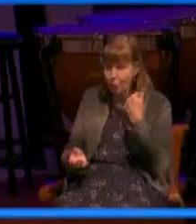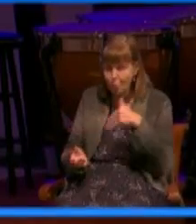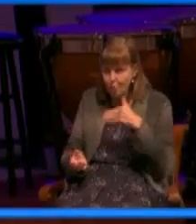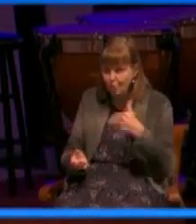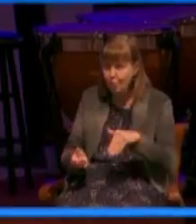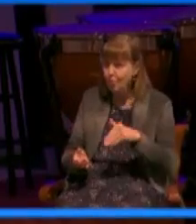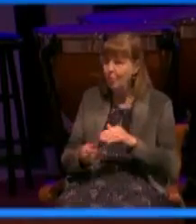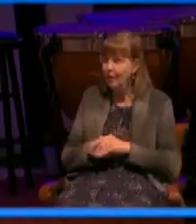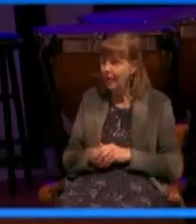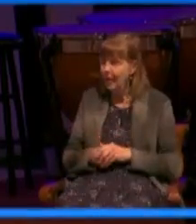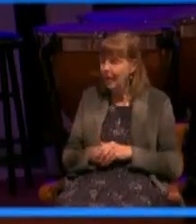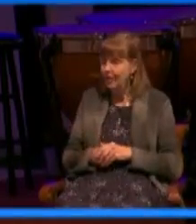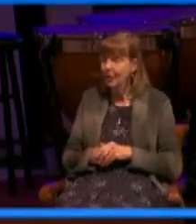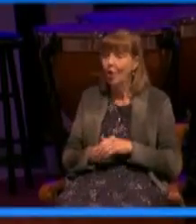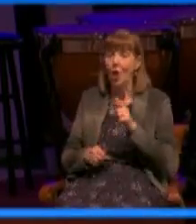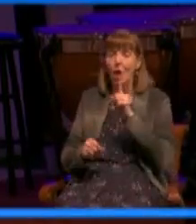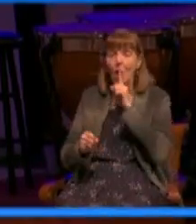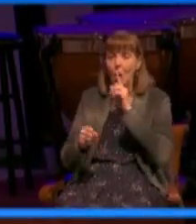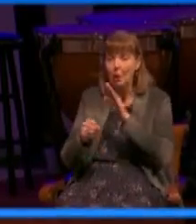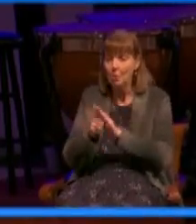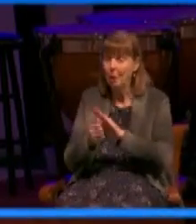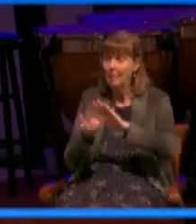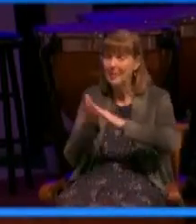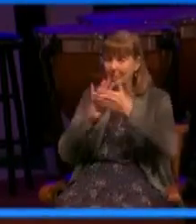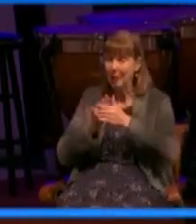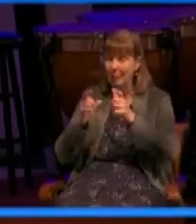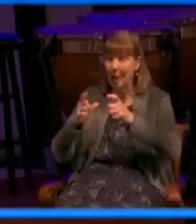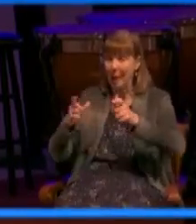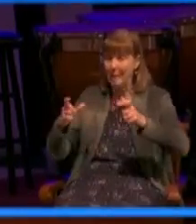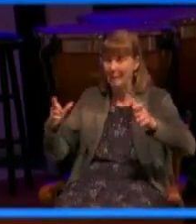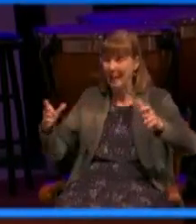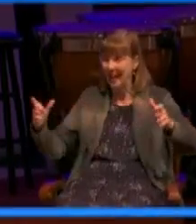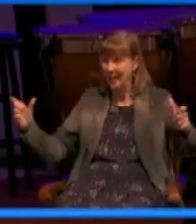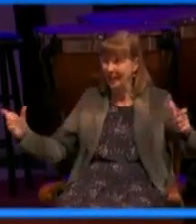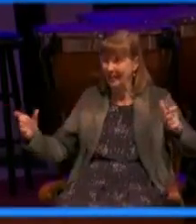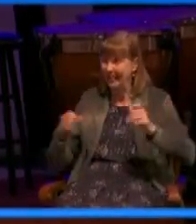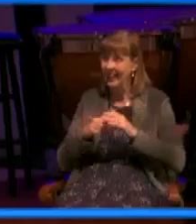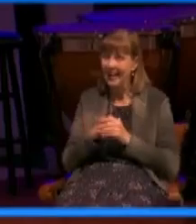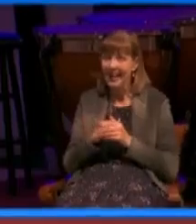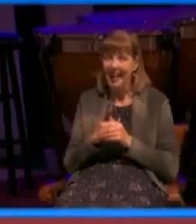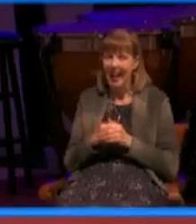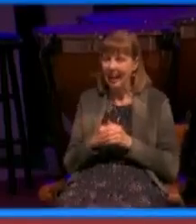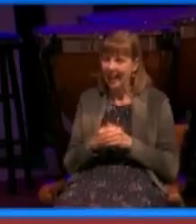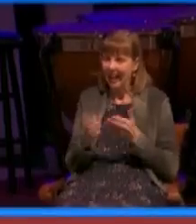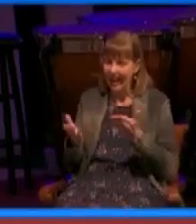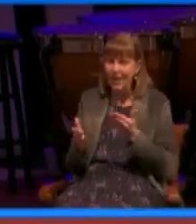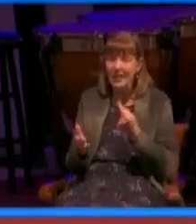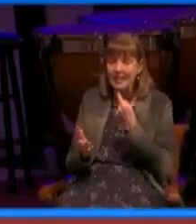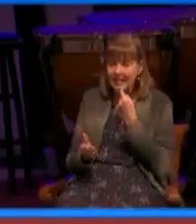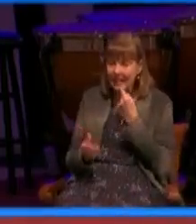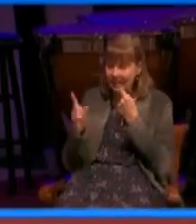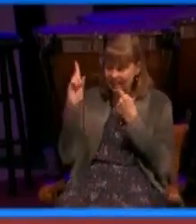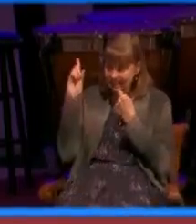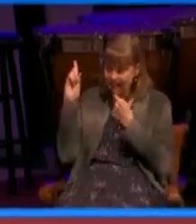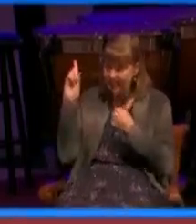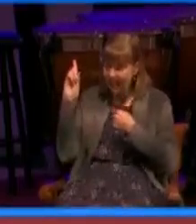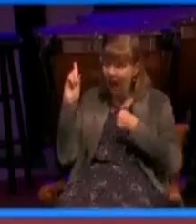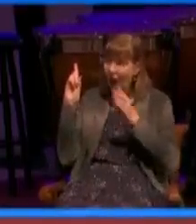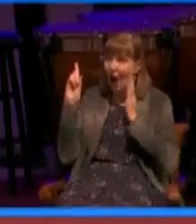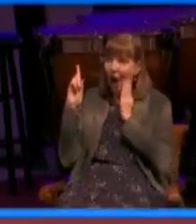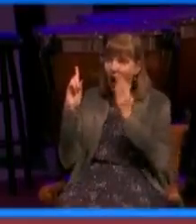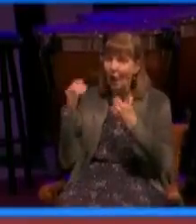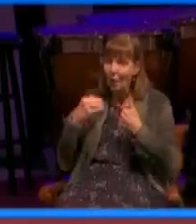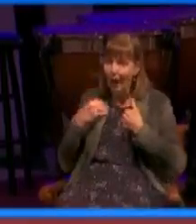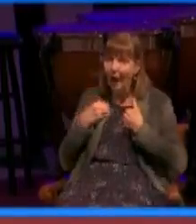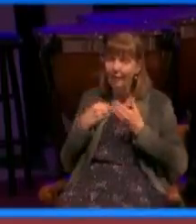be a blessing and a curse to those who come against him in chapter 12. Here, he says, I will have my covenant to be your God for